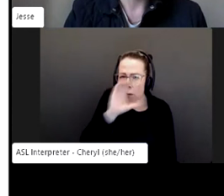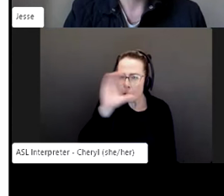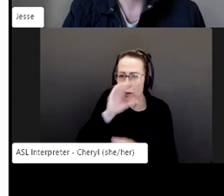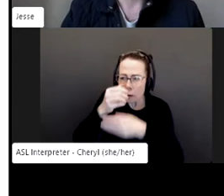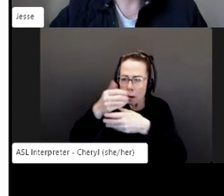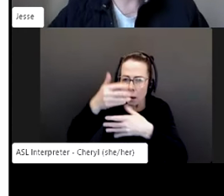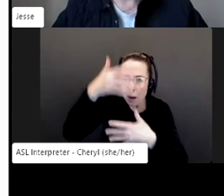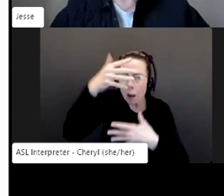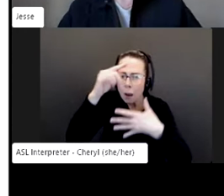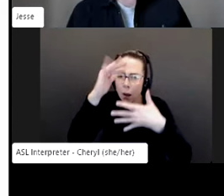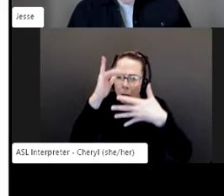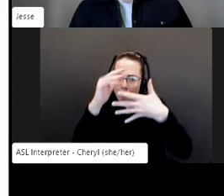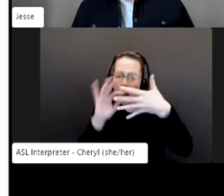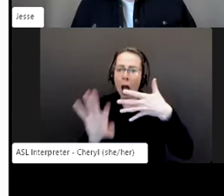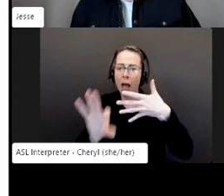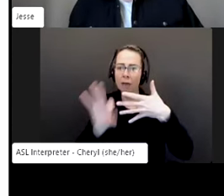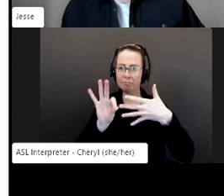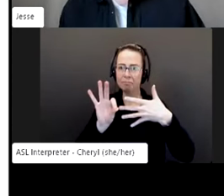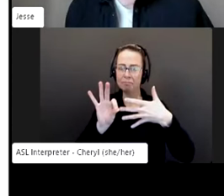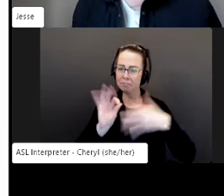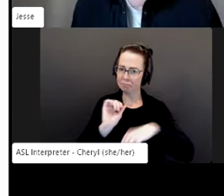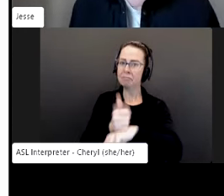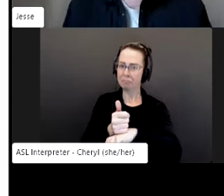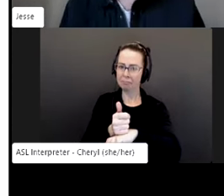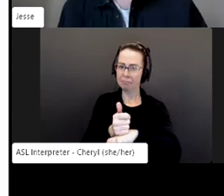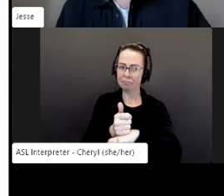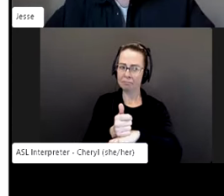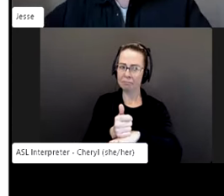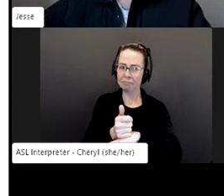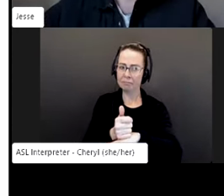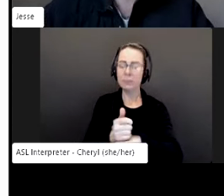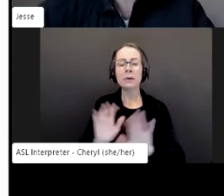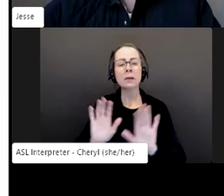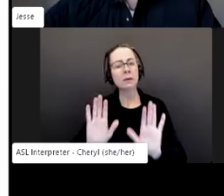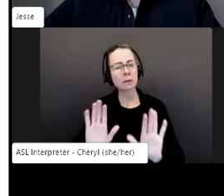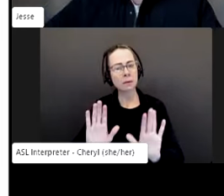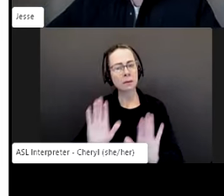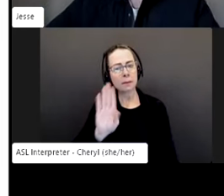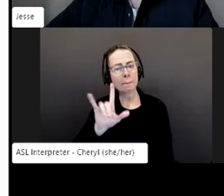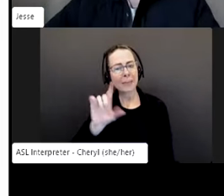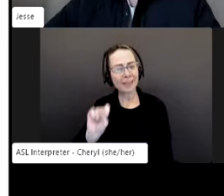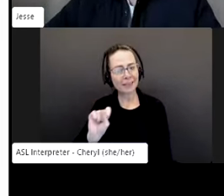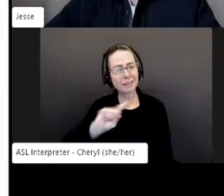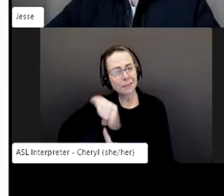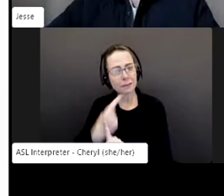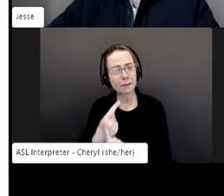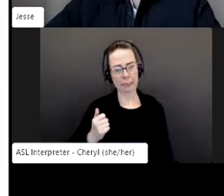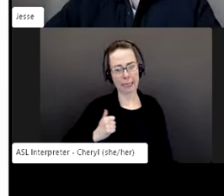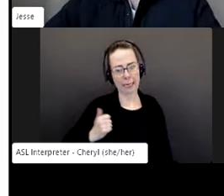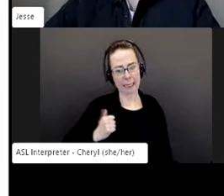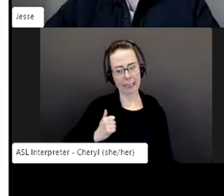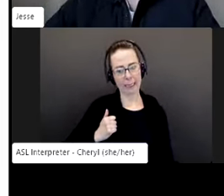payee quite easily. Now, this is admittedly for paying Canadian bills. So if you have,